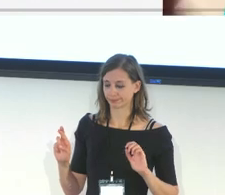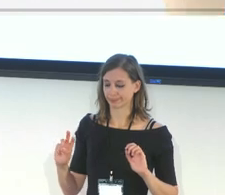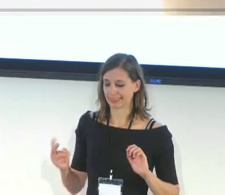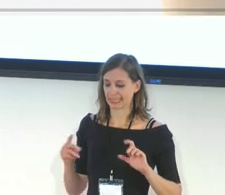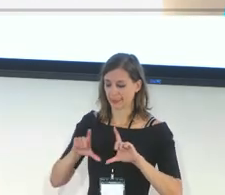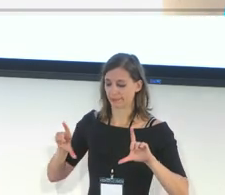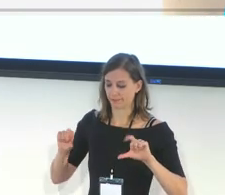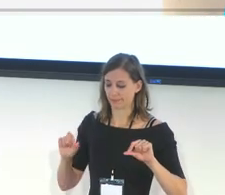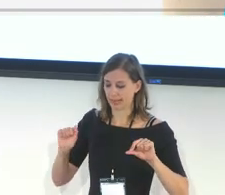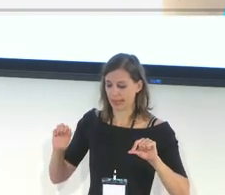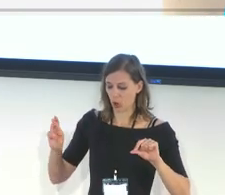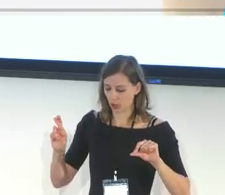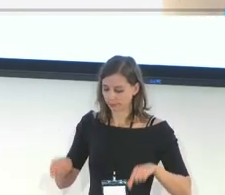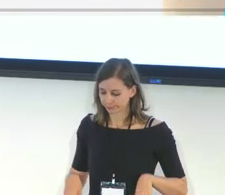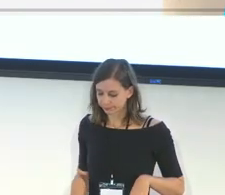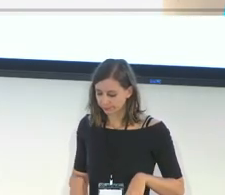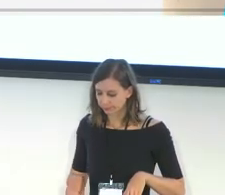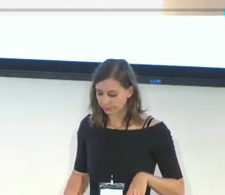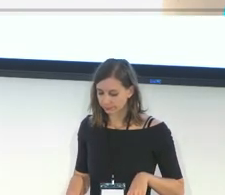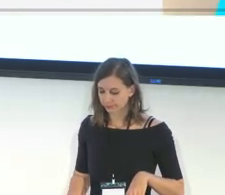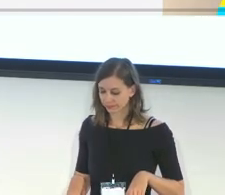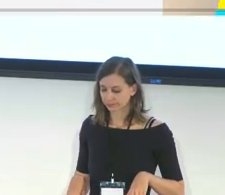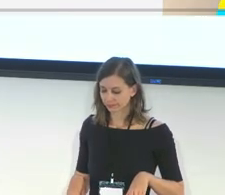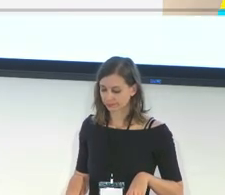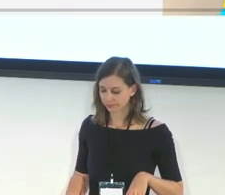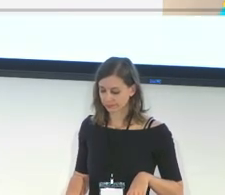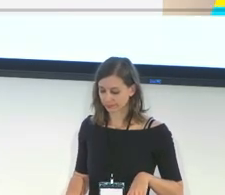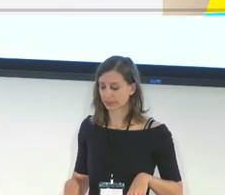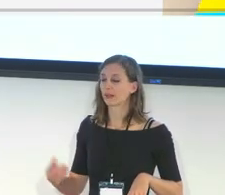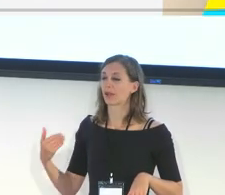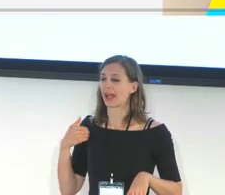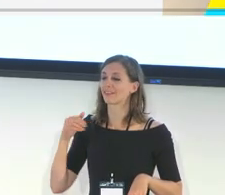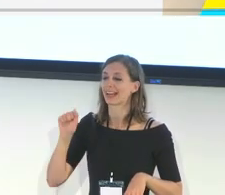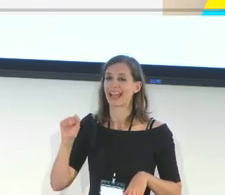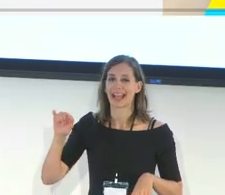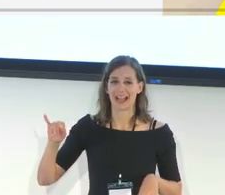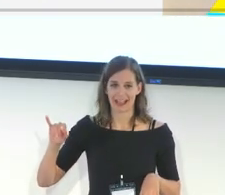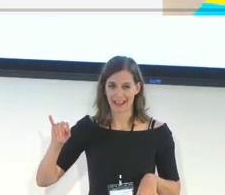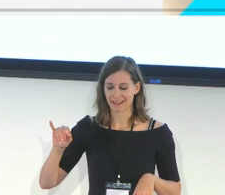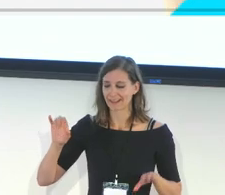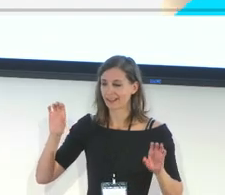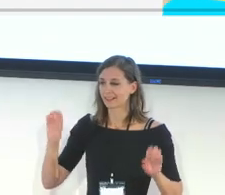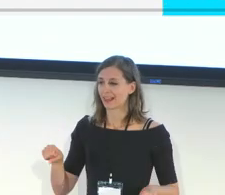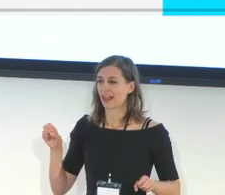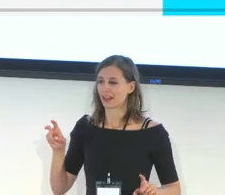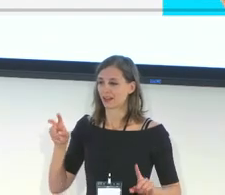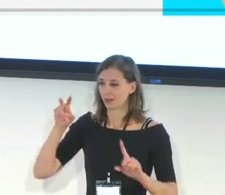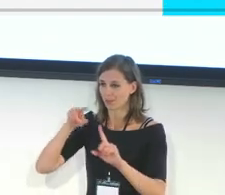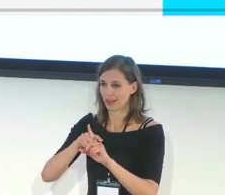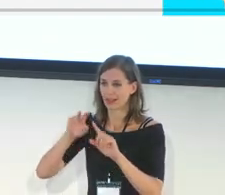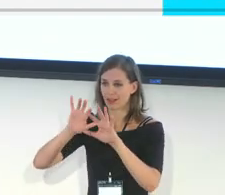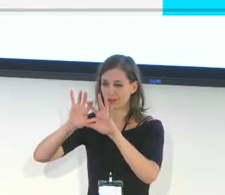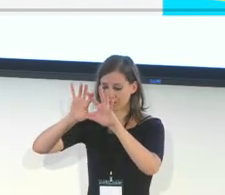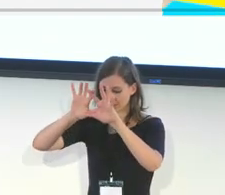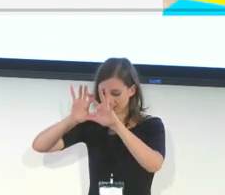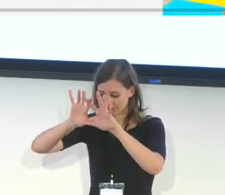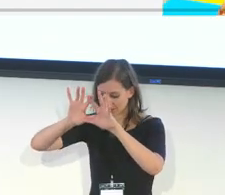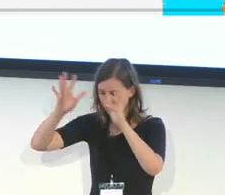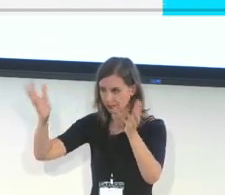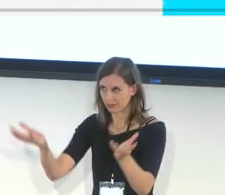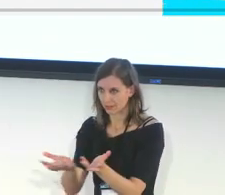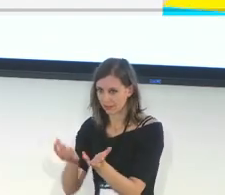able to put people on this whole brain map, and an AI that is able to apply these whole brain thinking perspectives